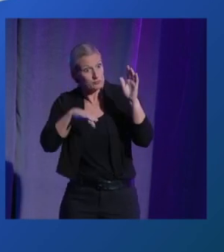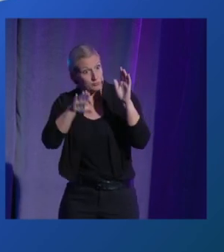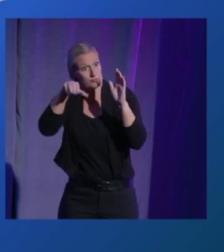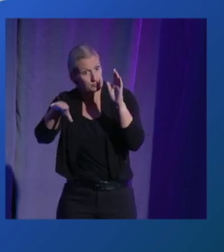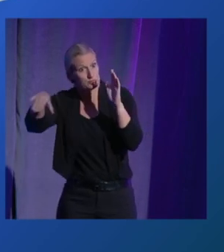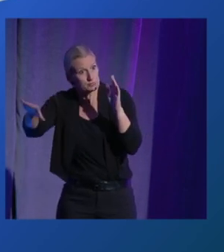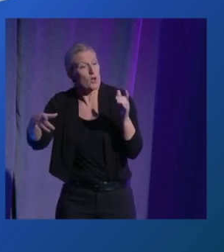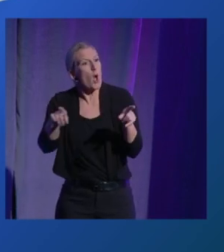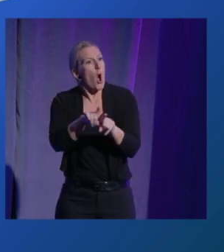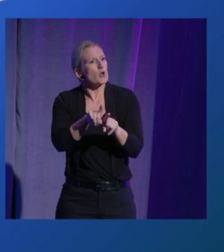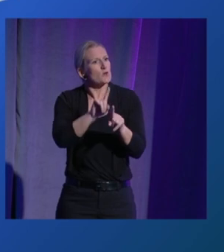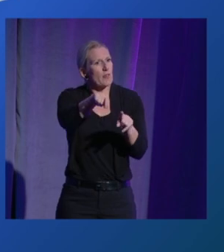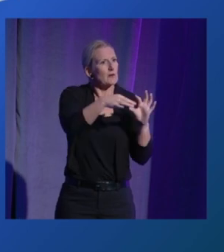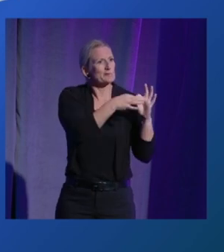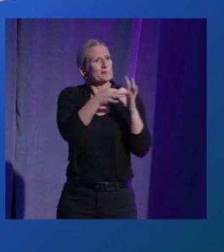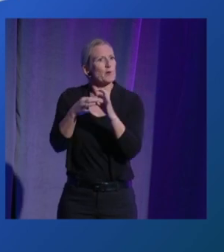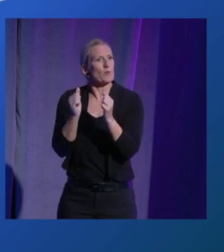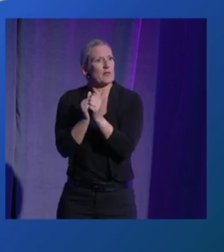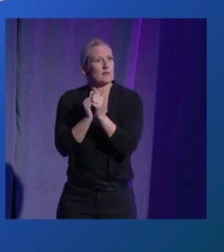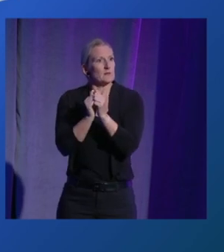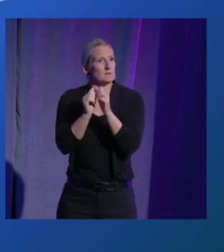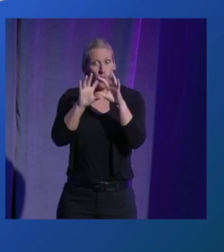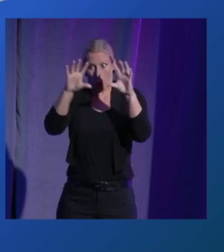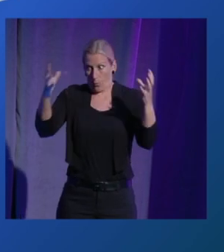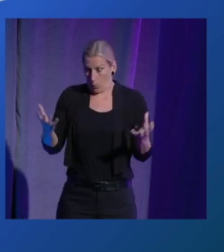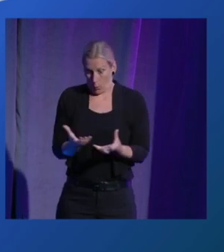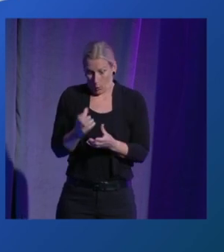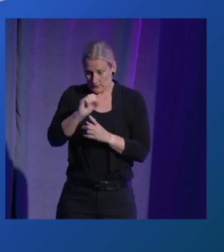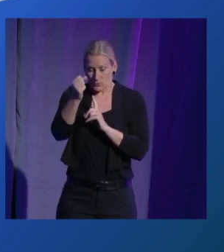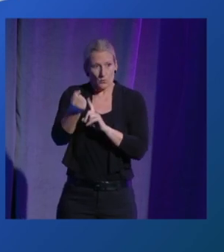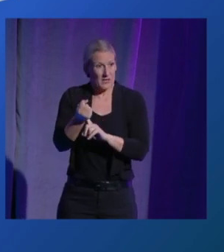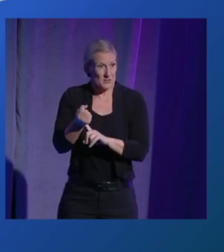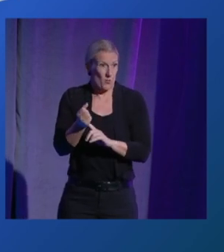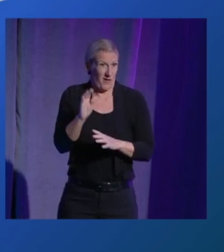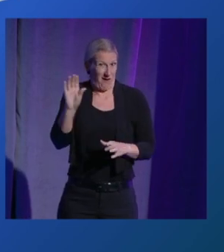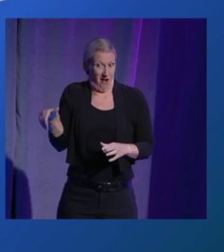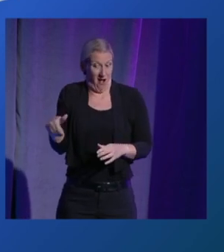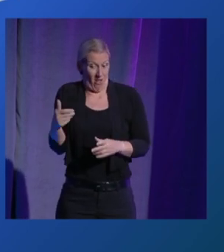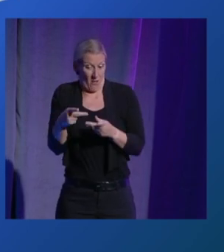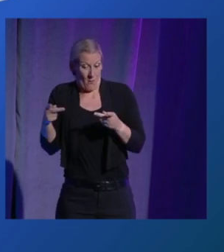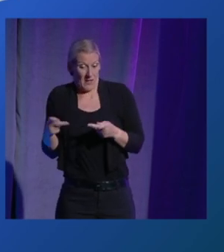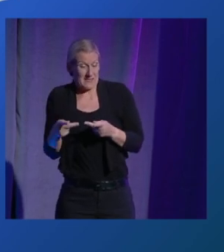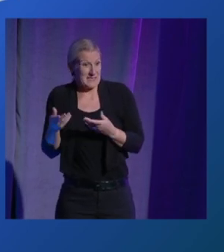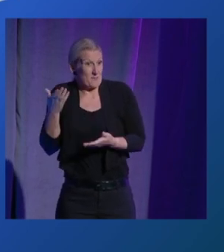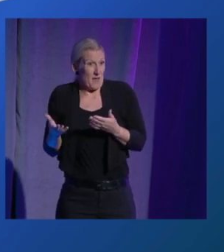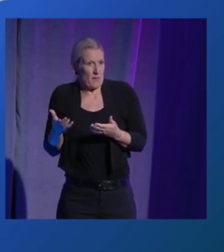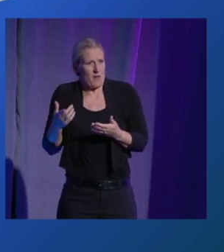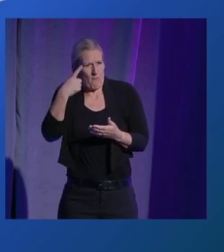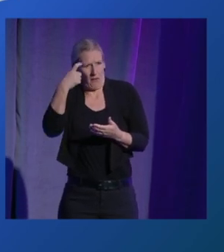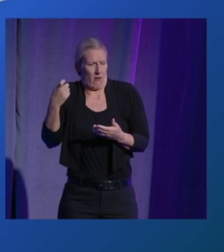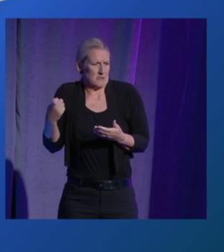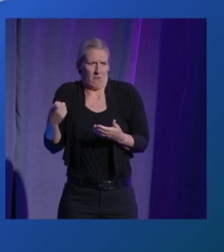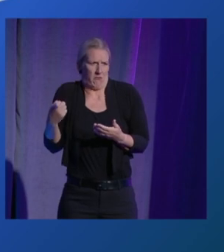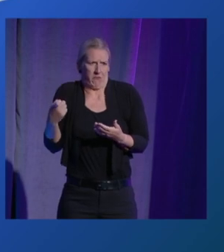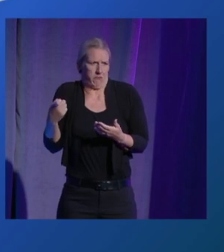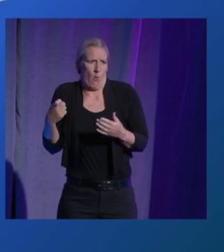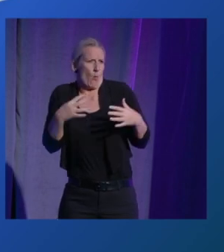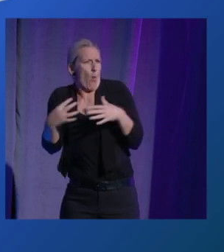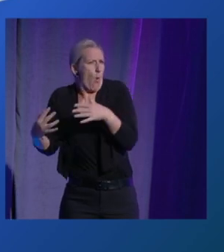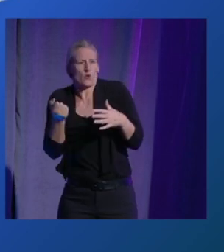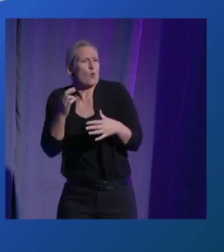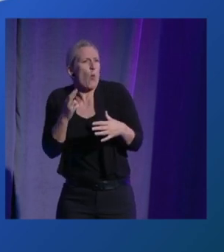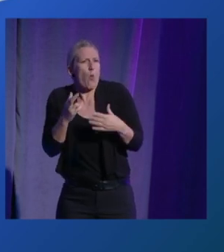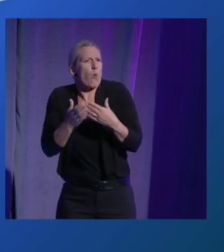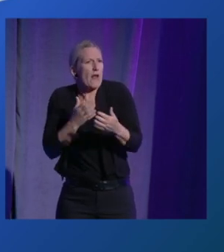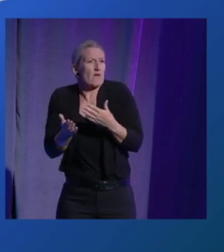around the world um and regions where may or may not be as agriculturally productive due to Wars or whatever you may have so